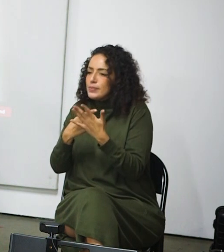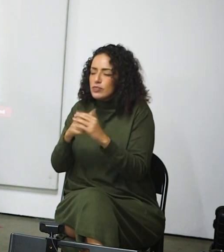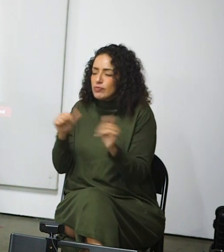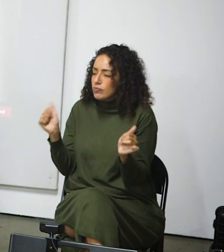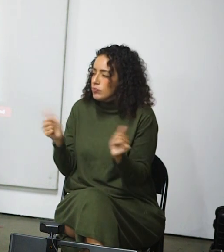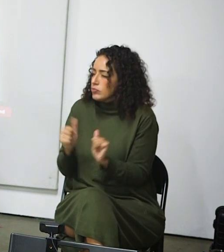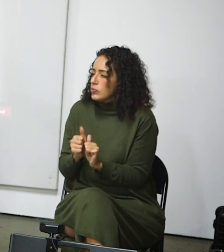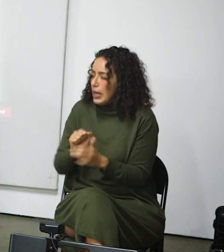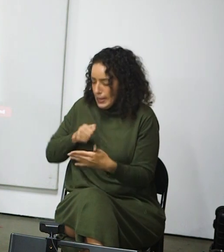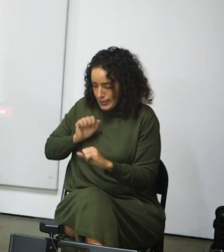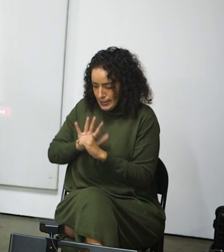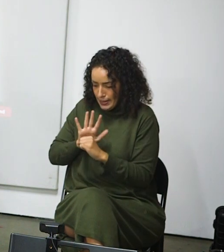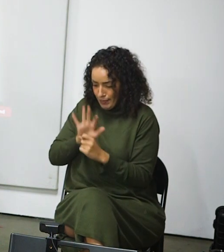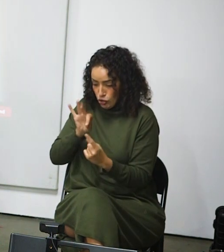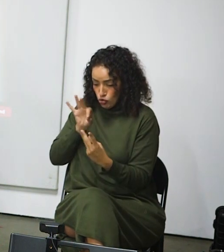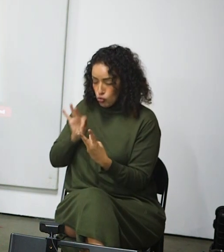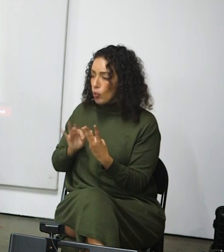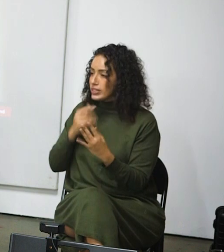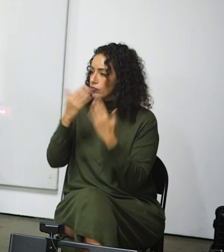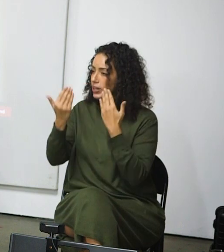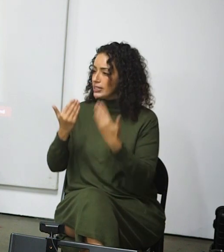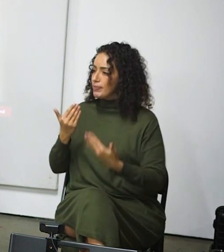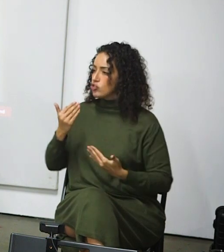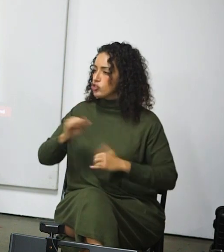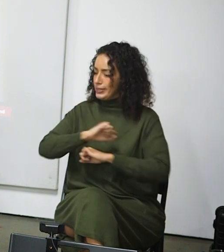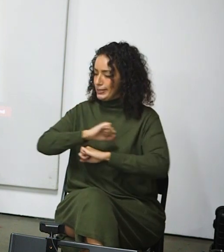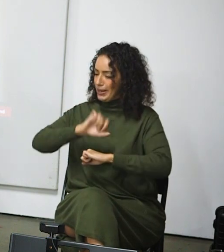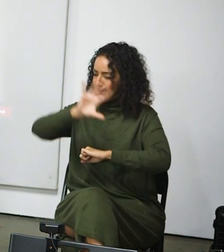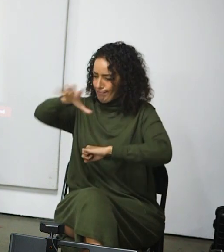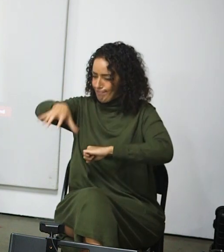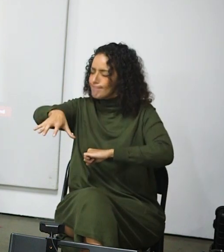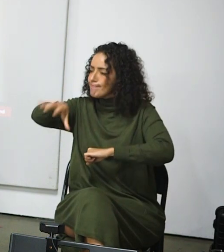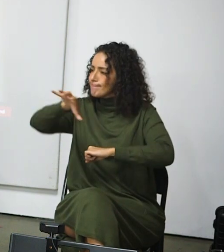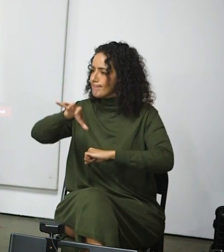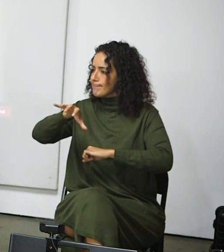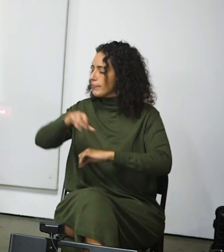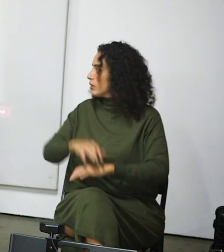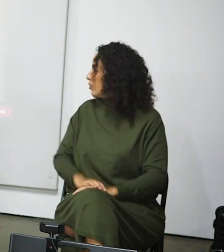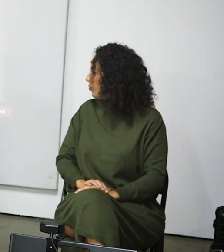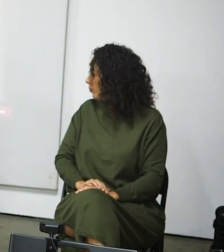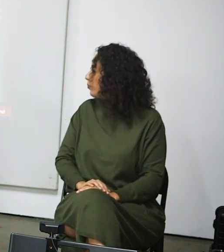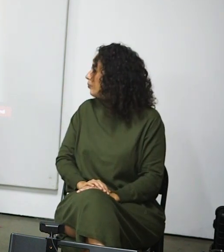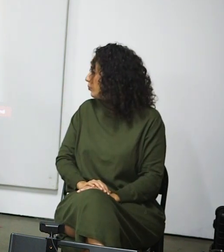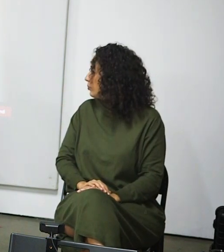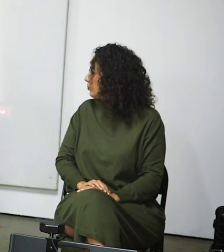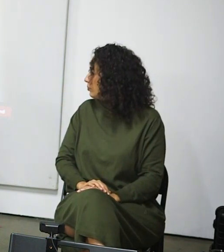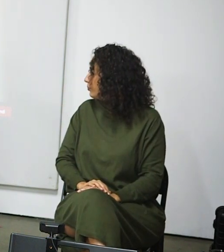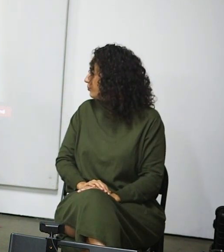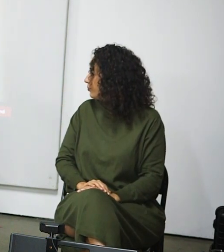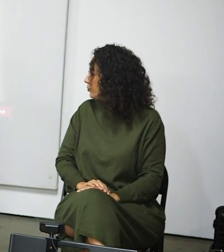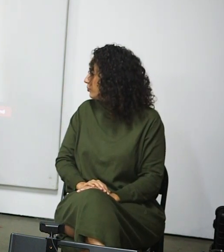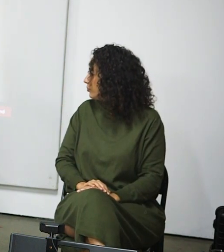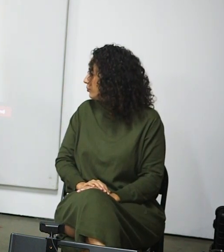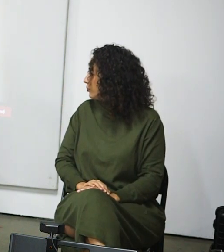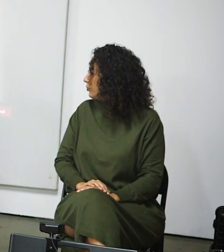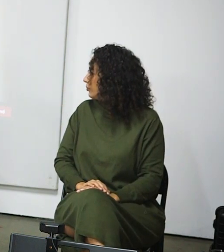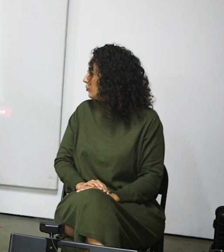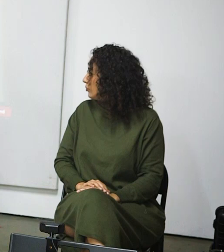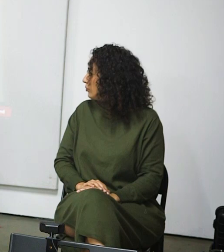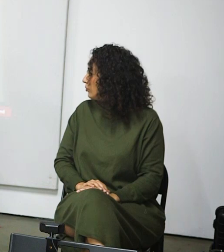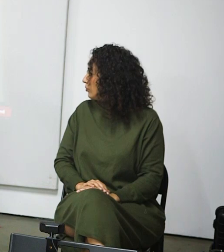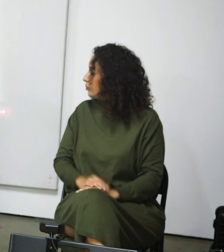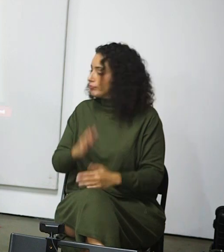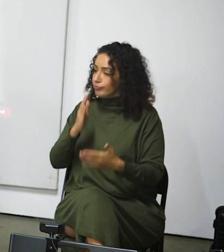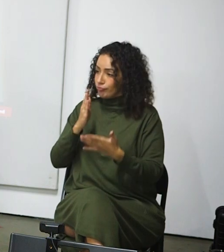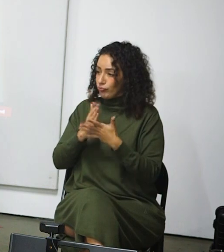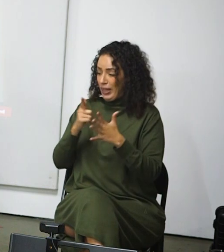of exhibition spaces here, and the ones that we do have are, it's a very